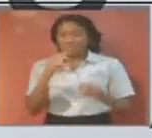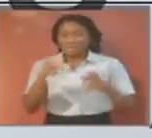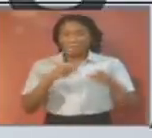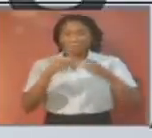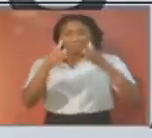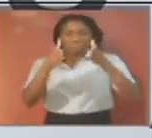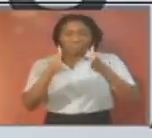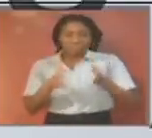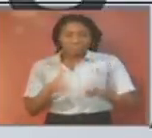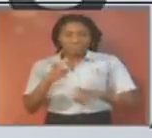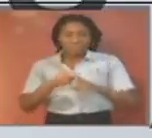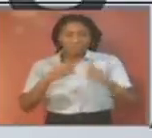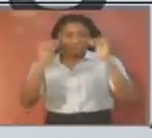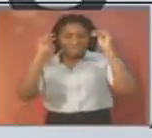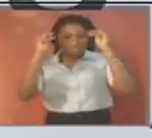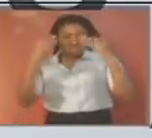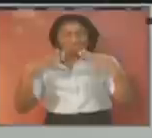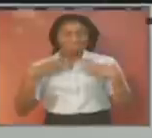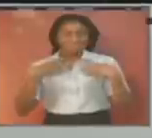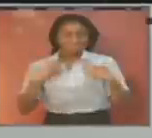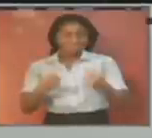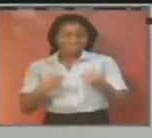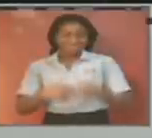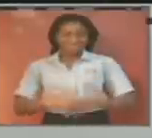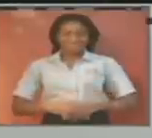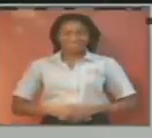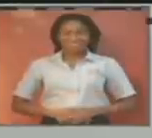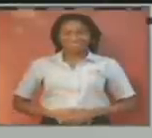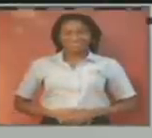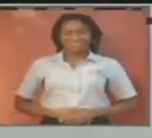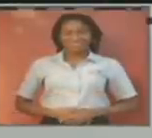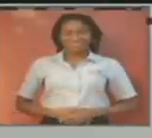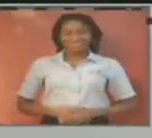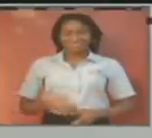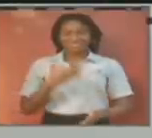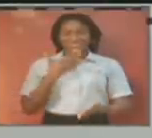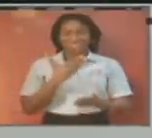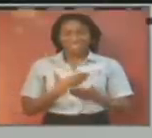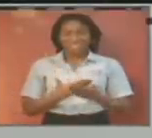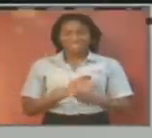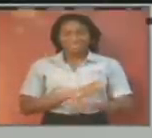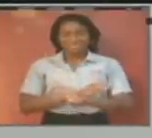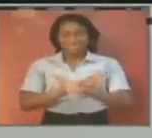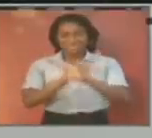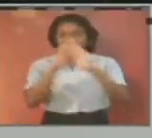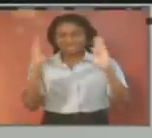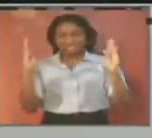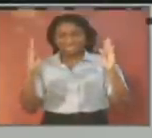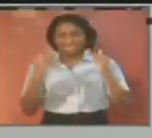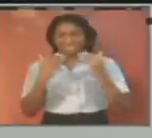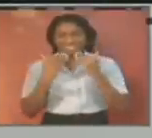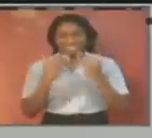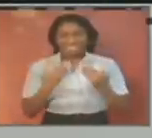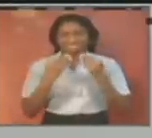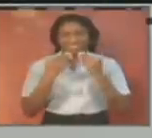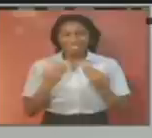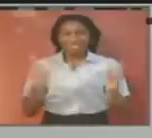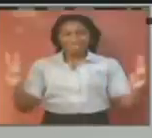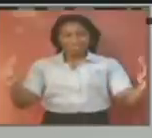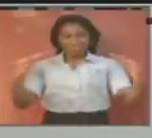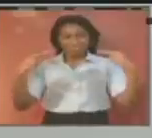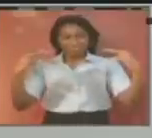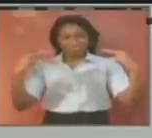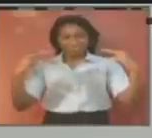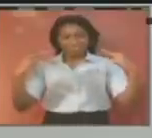at the Ministry of Health, Candice Alcantara. Good morning. Thank you for joining us for another Ministry of Health virtual